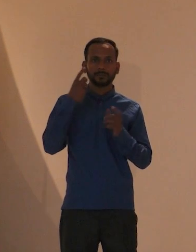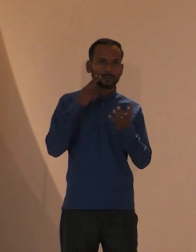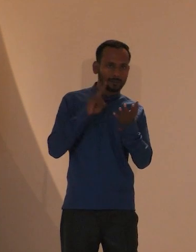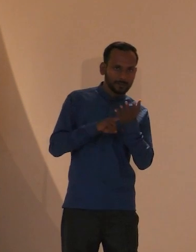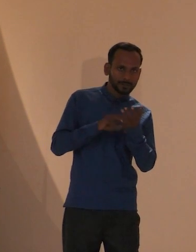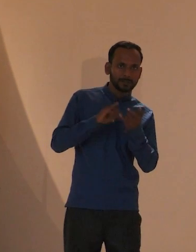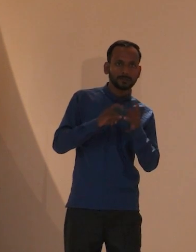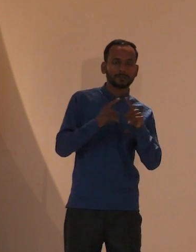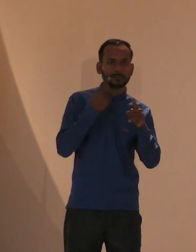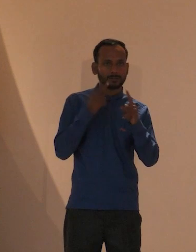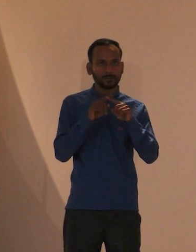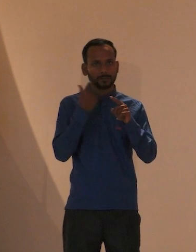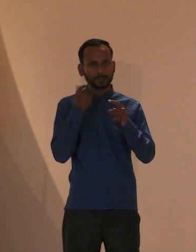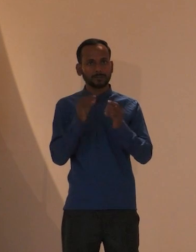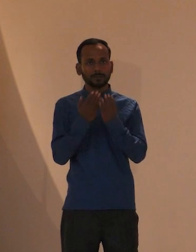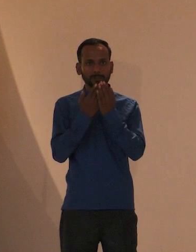who come to study